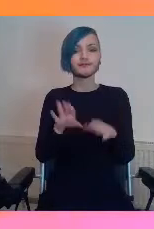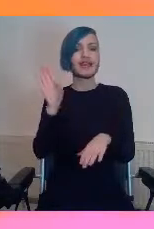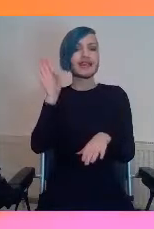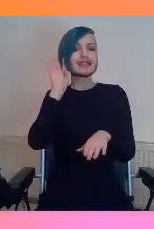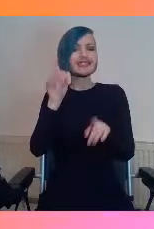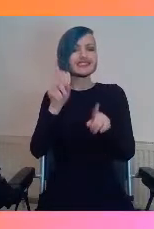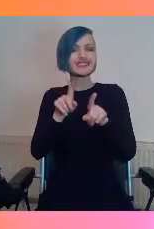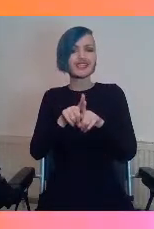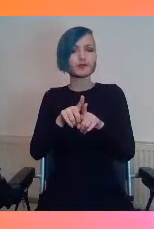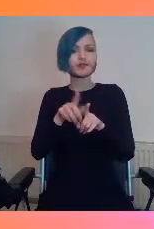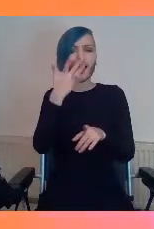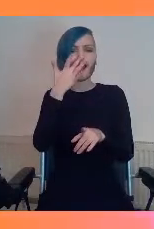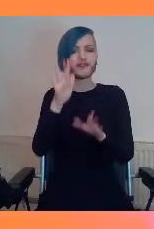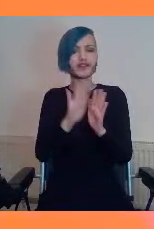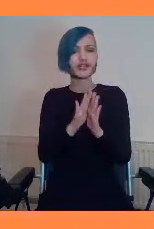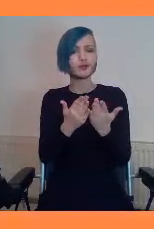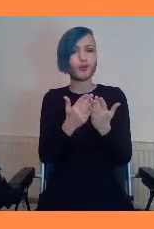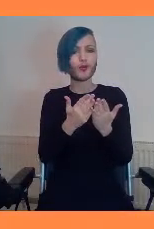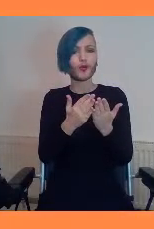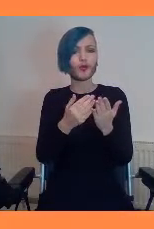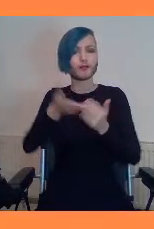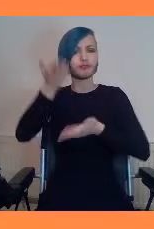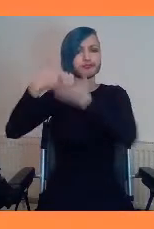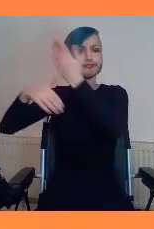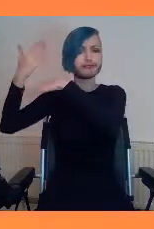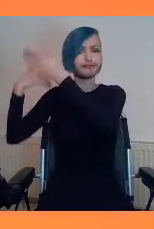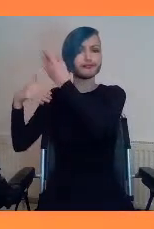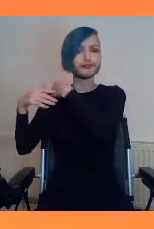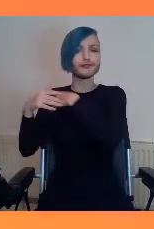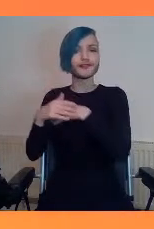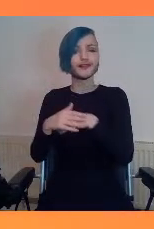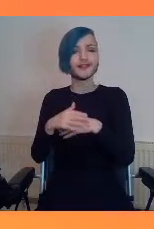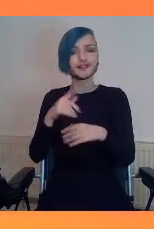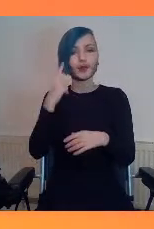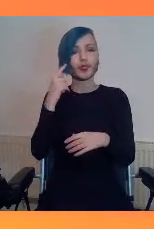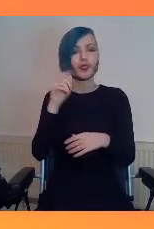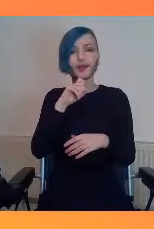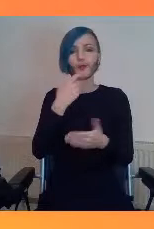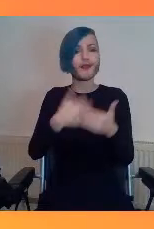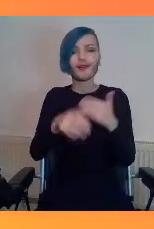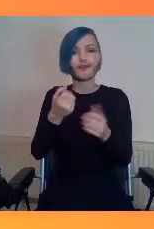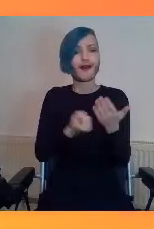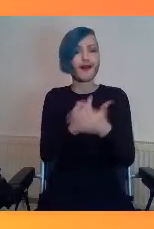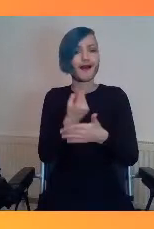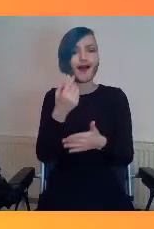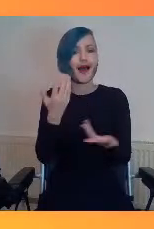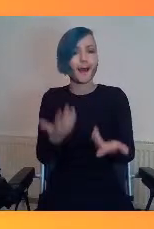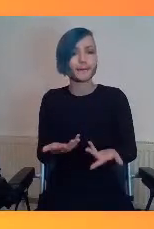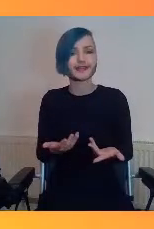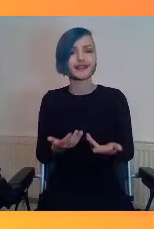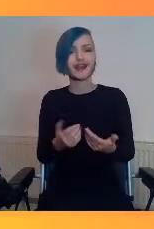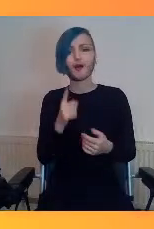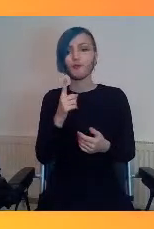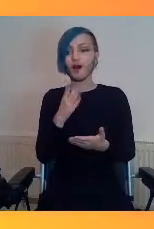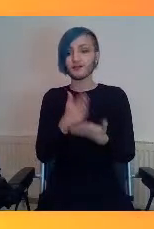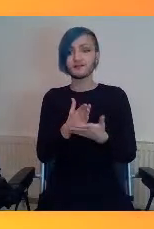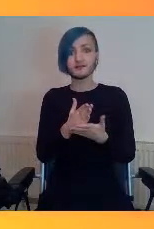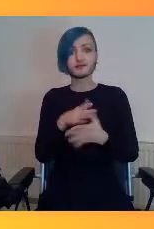know, so you know, things that it's unlikely it'll happen now, but actually you're facing struggling against this.